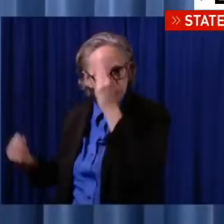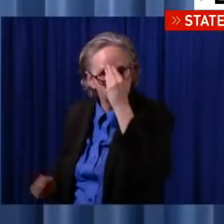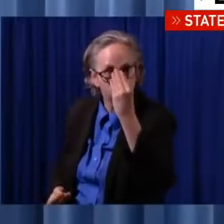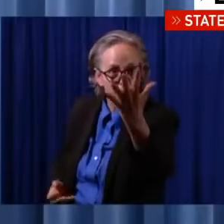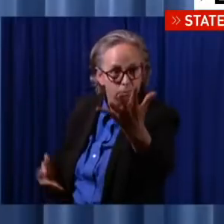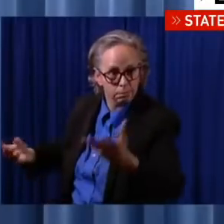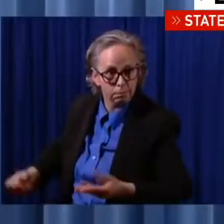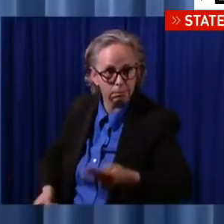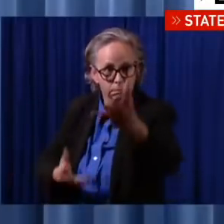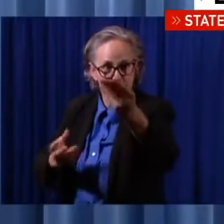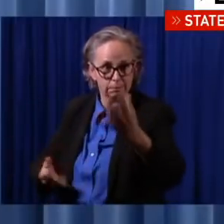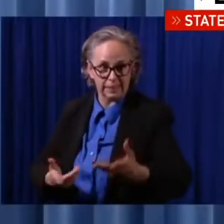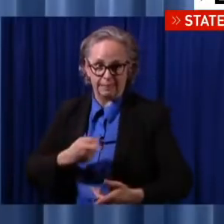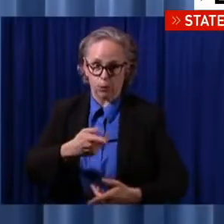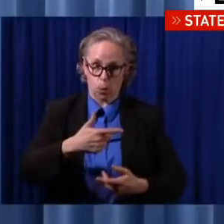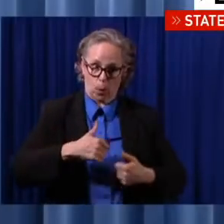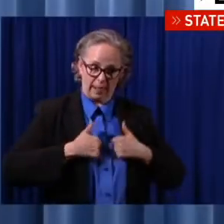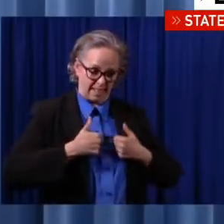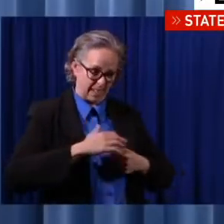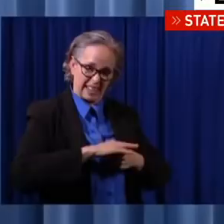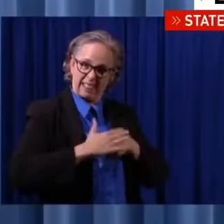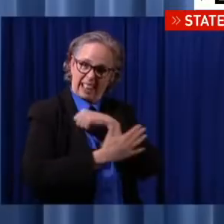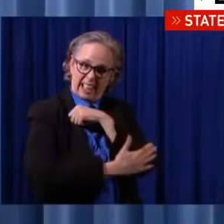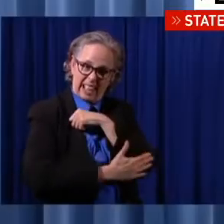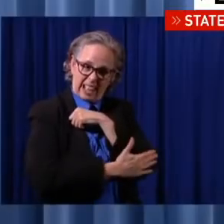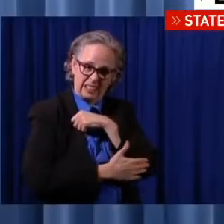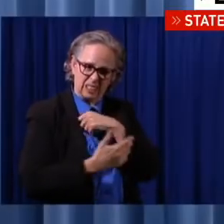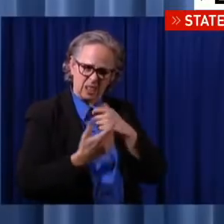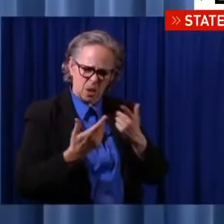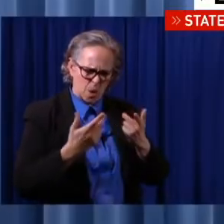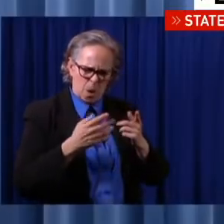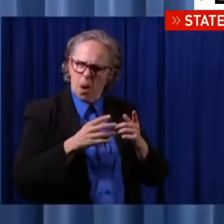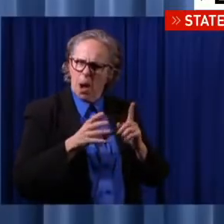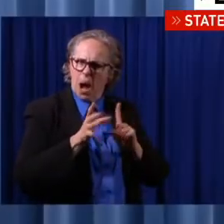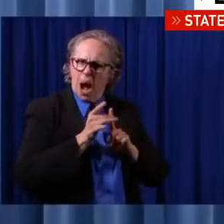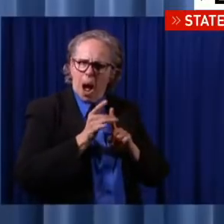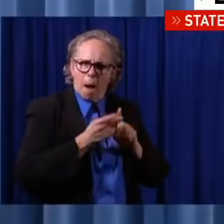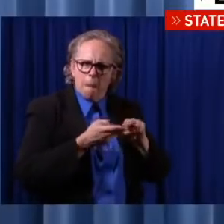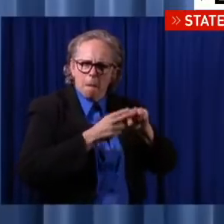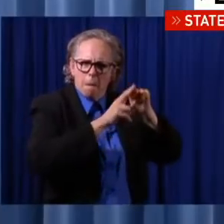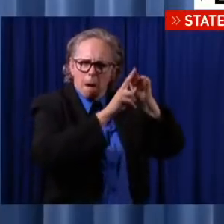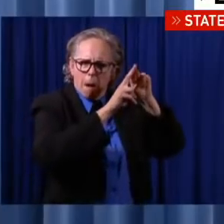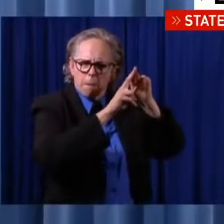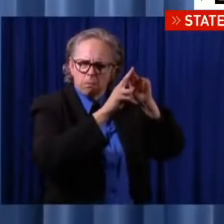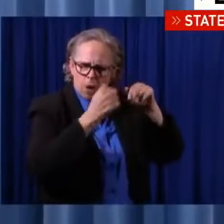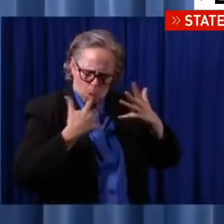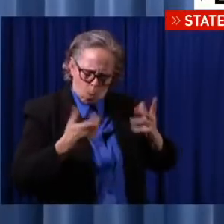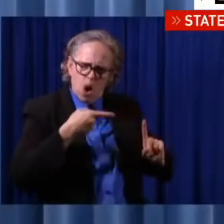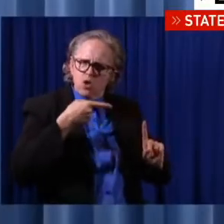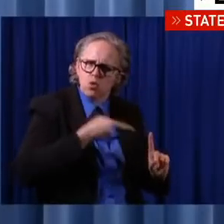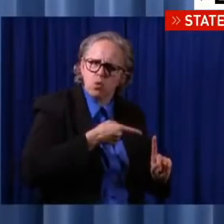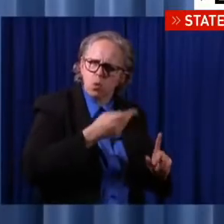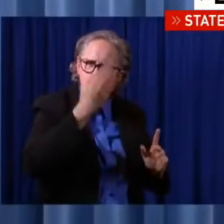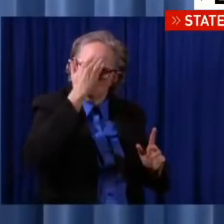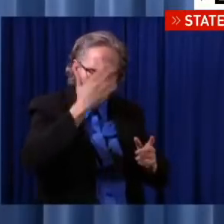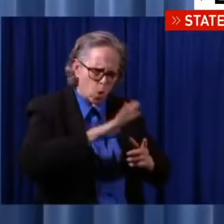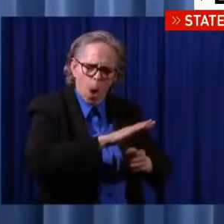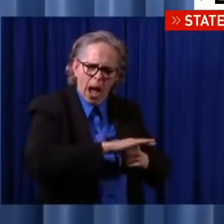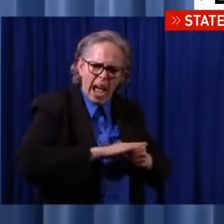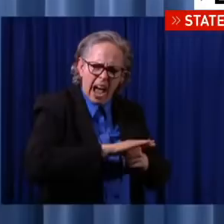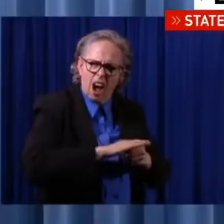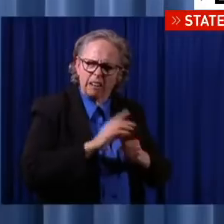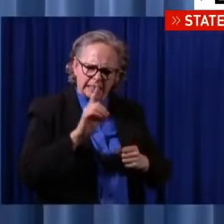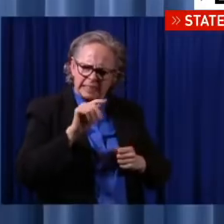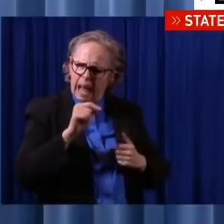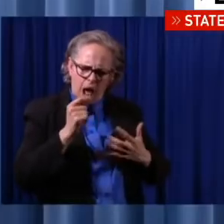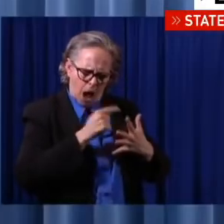COVID is spiking up, you know that, and you know all the data connected with that, and you know if that is something that